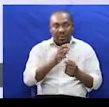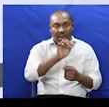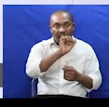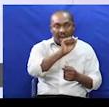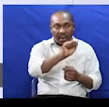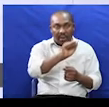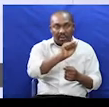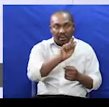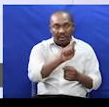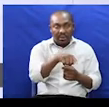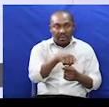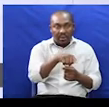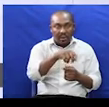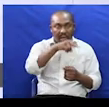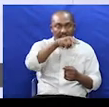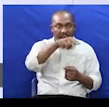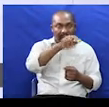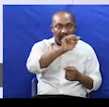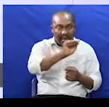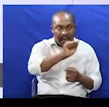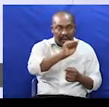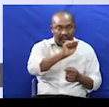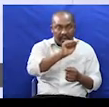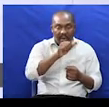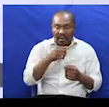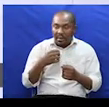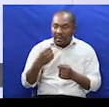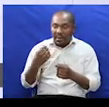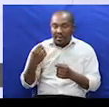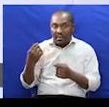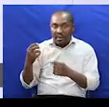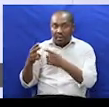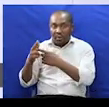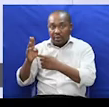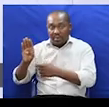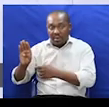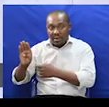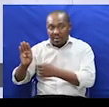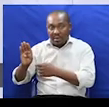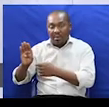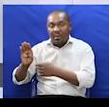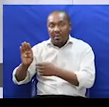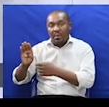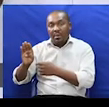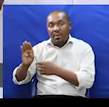A is Na, and in solution B